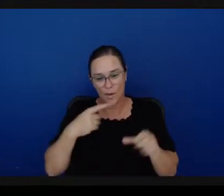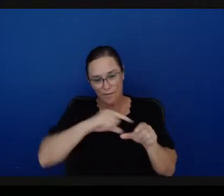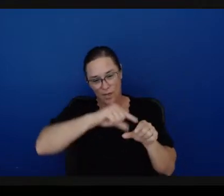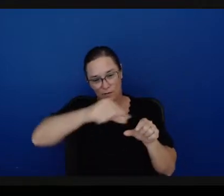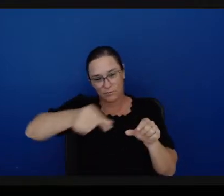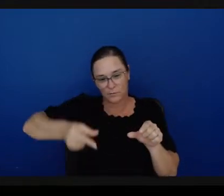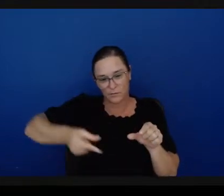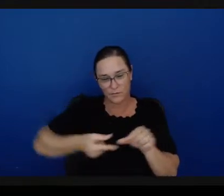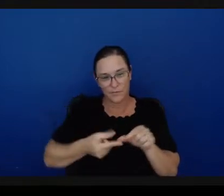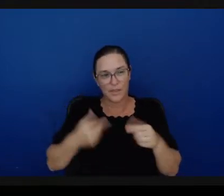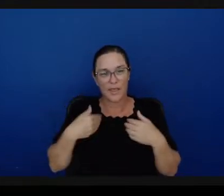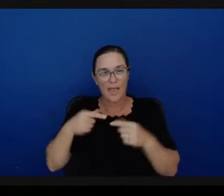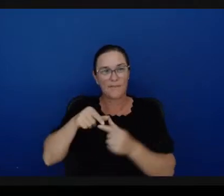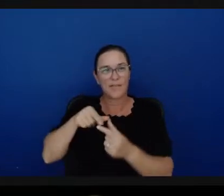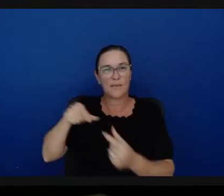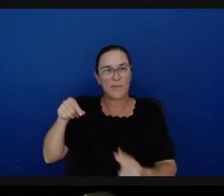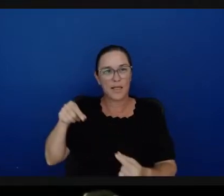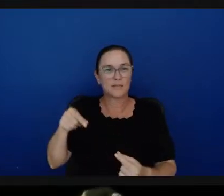well when those were a thing.